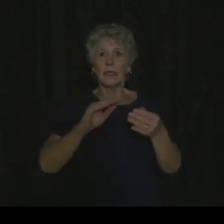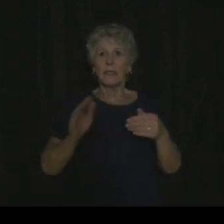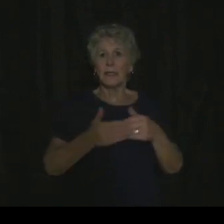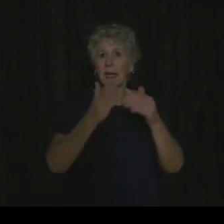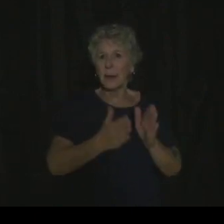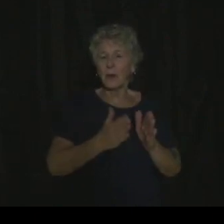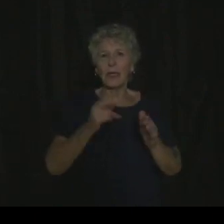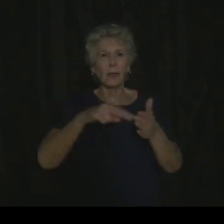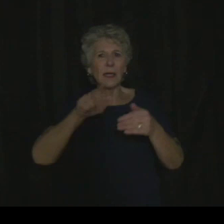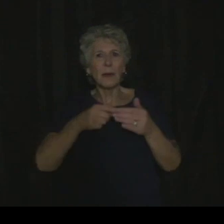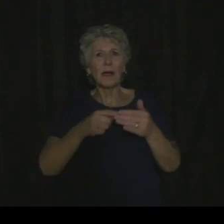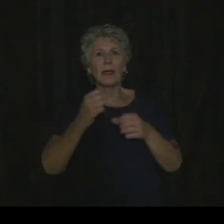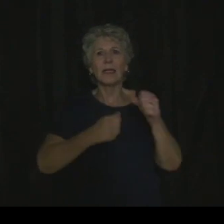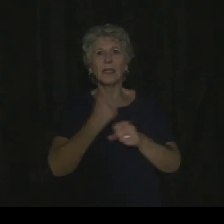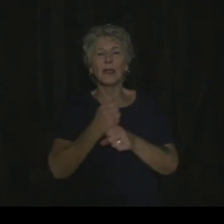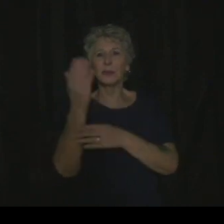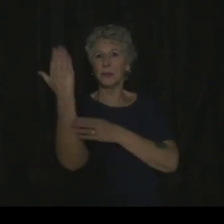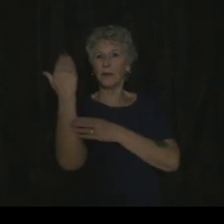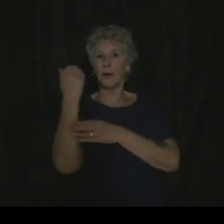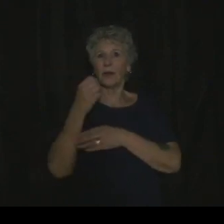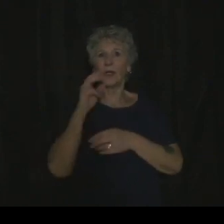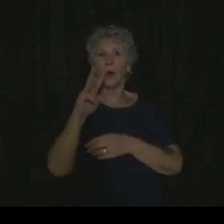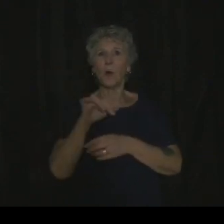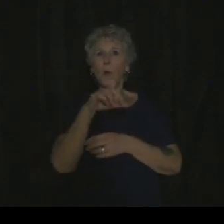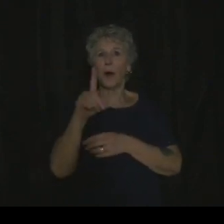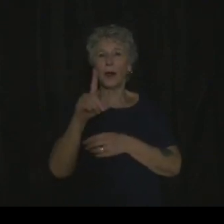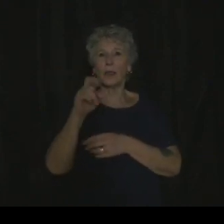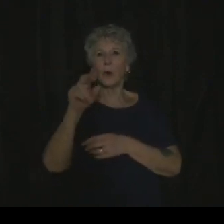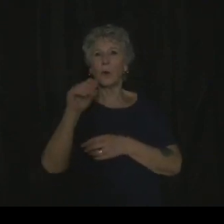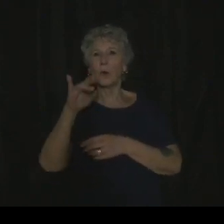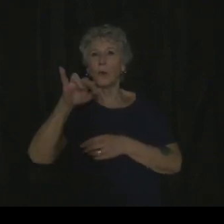years before there was a wild rabid dog in the vicinity,